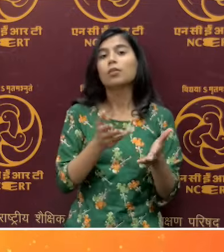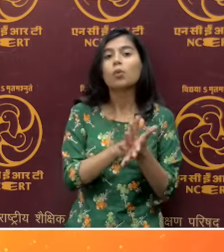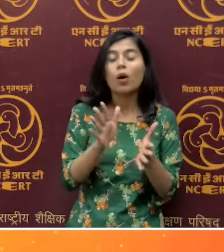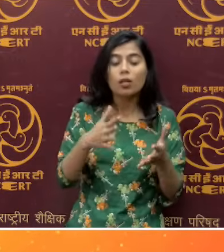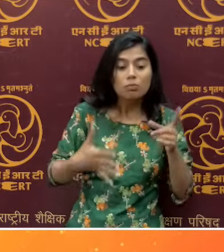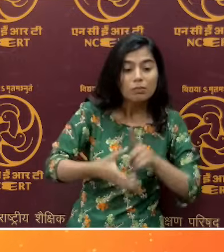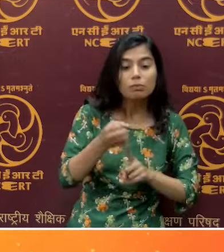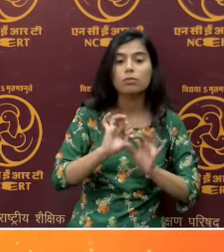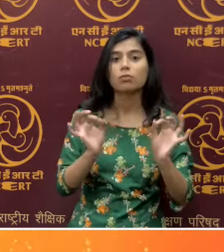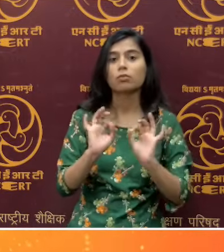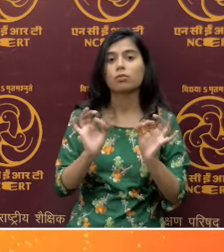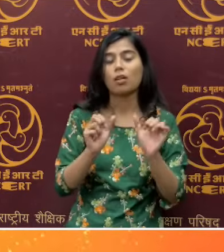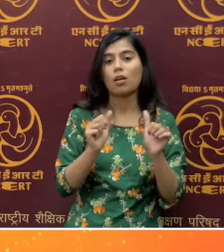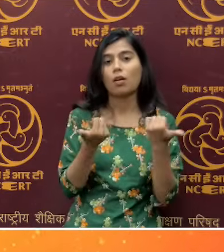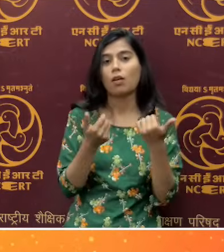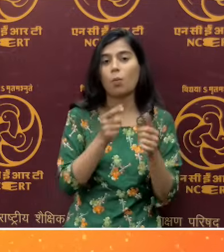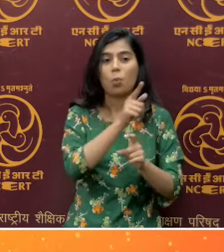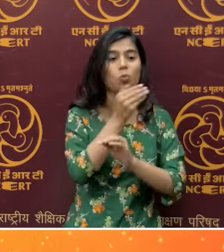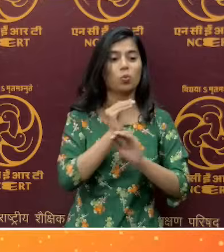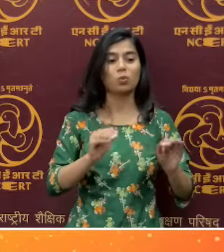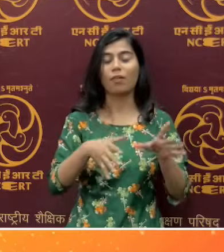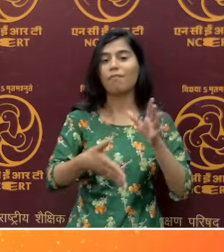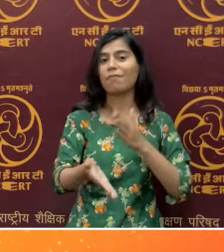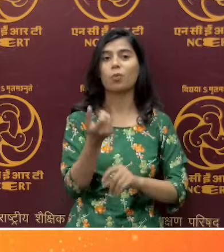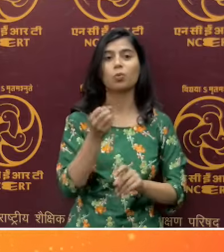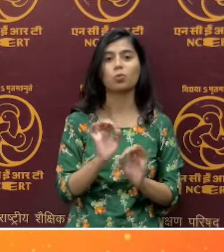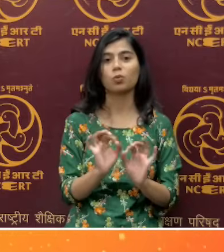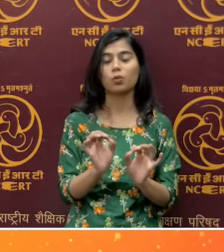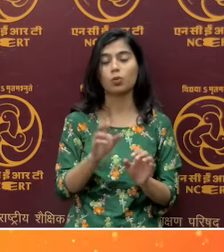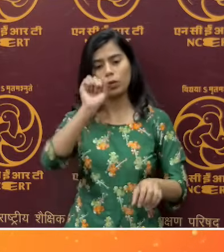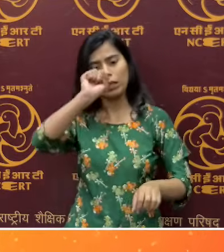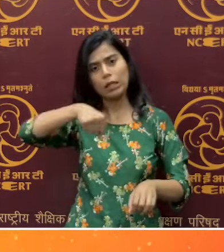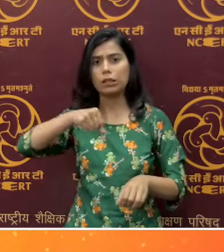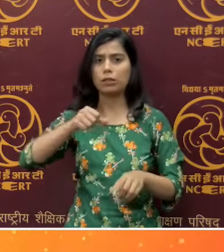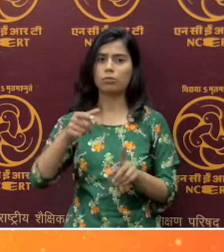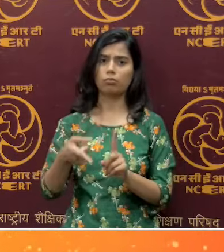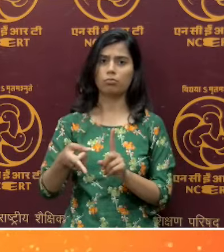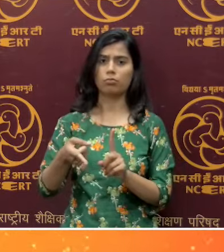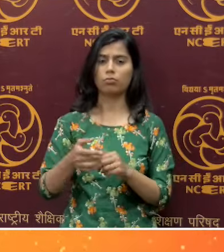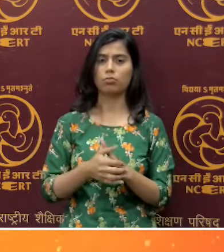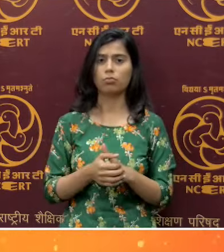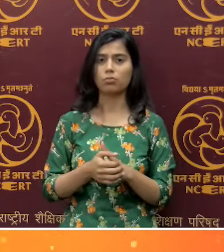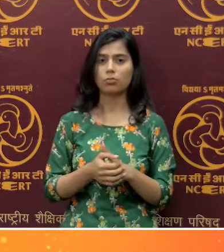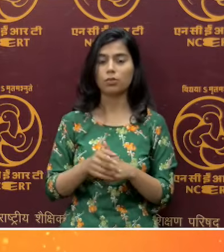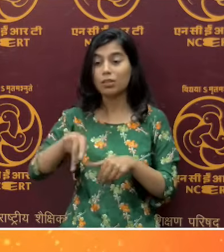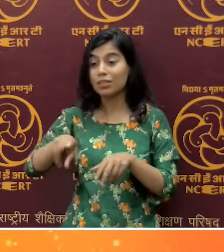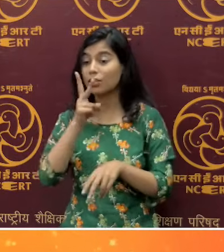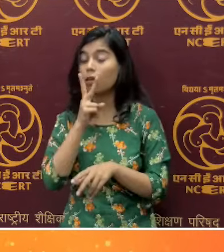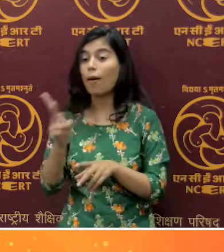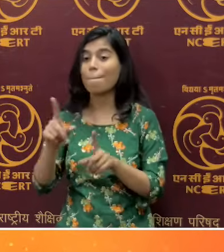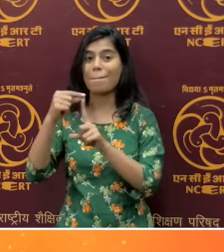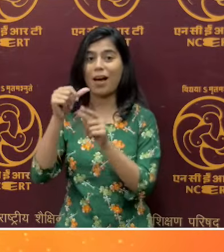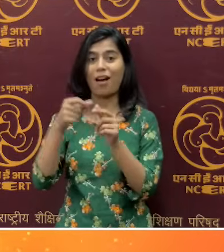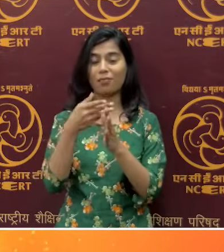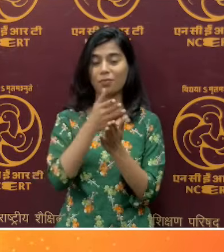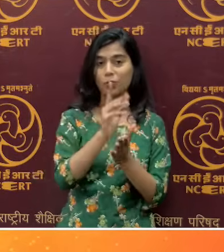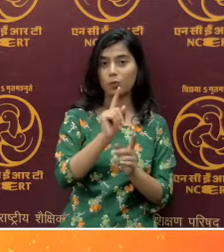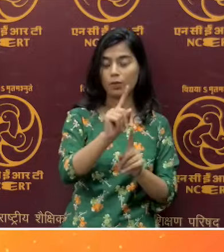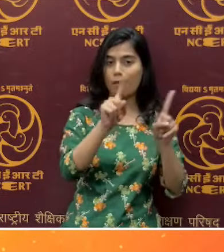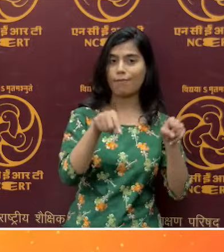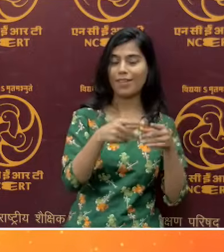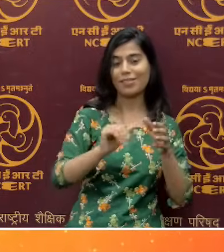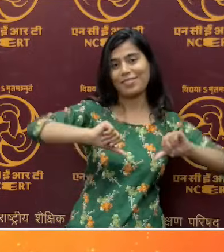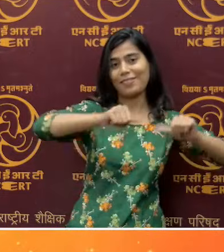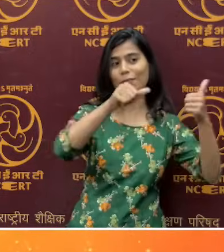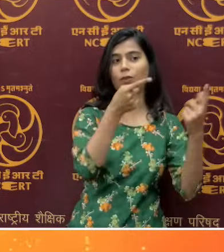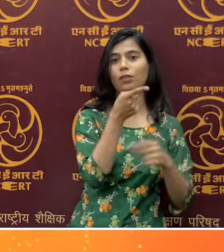edit anything from that particular student. So once you click on yes student, you can see the screening part 1 submitted successfully.